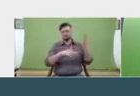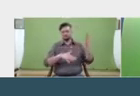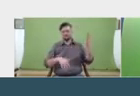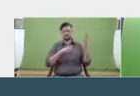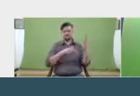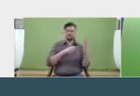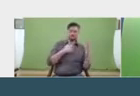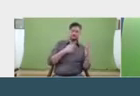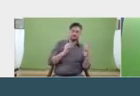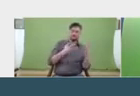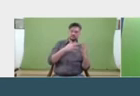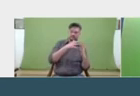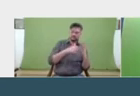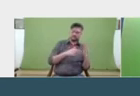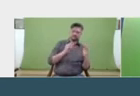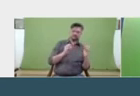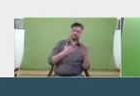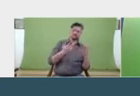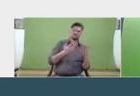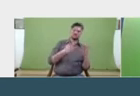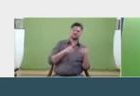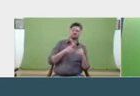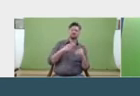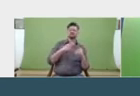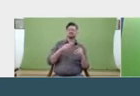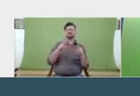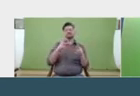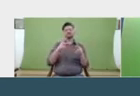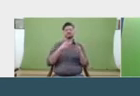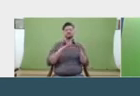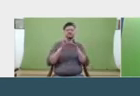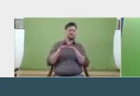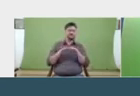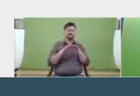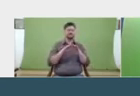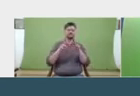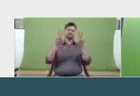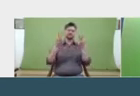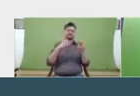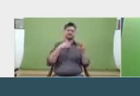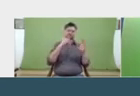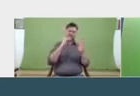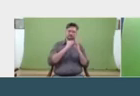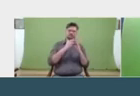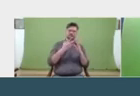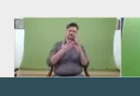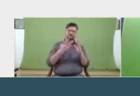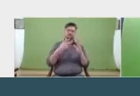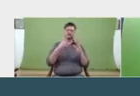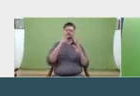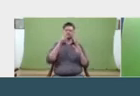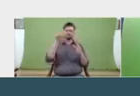i start the paper by quoting a popular view on standardization by a person whose name i won't take